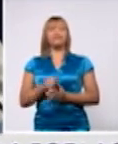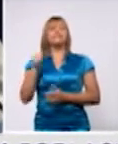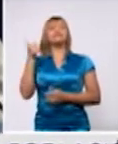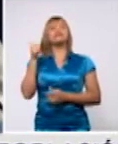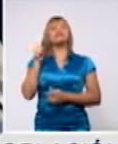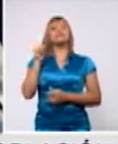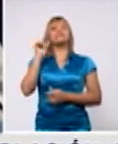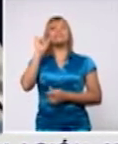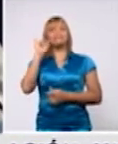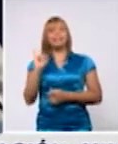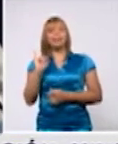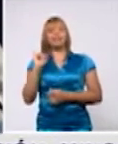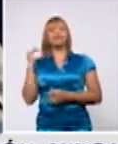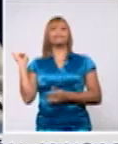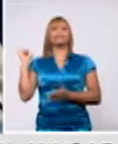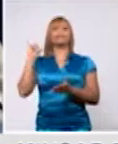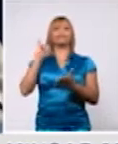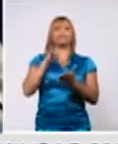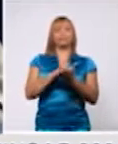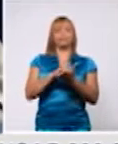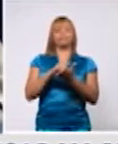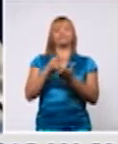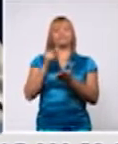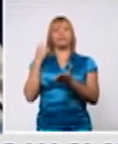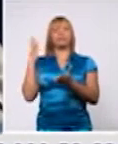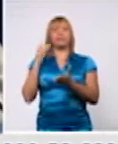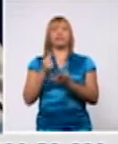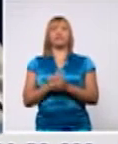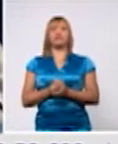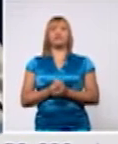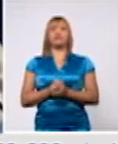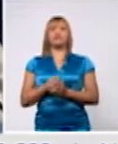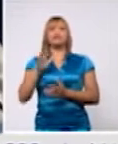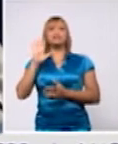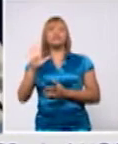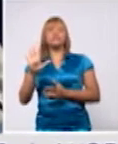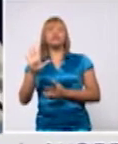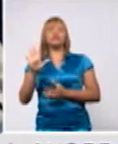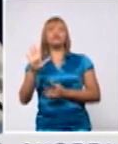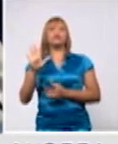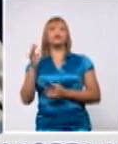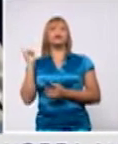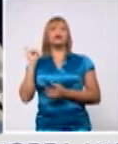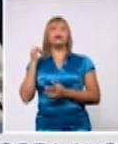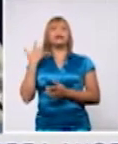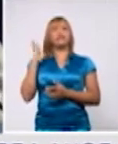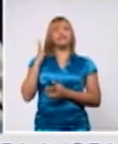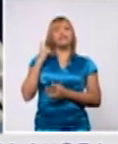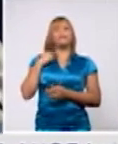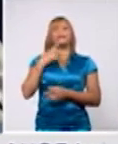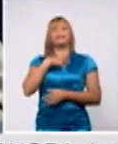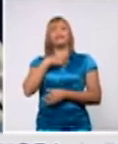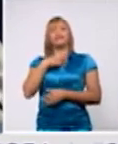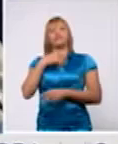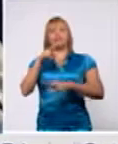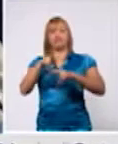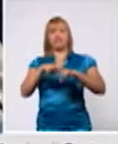287 have responded positively to treatment and been discharged from hospital,